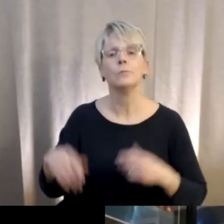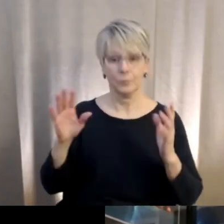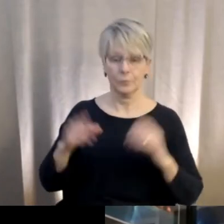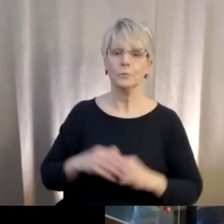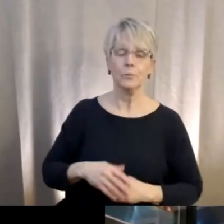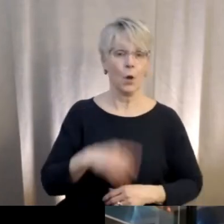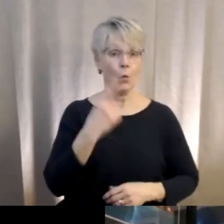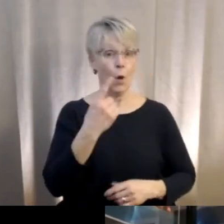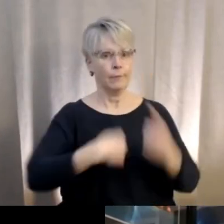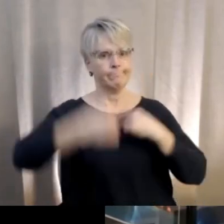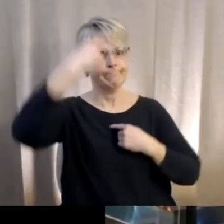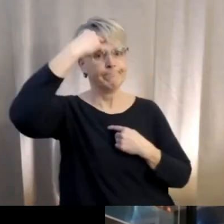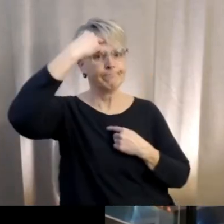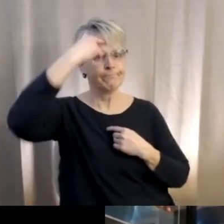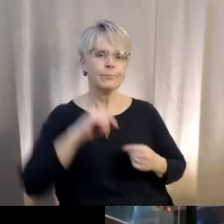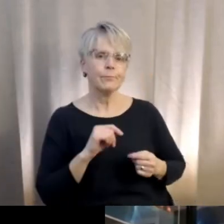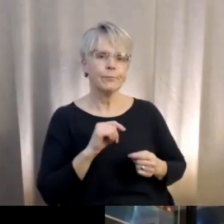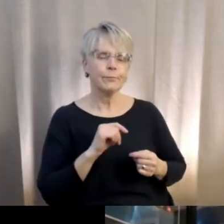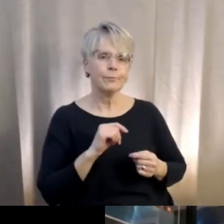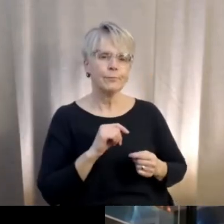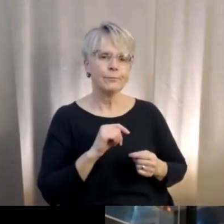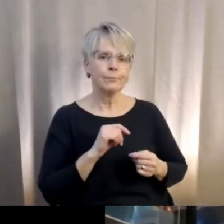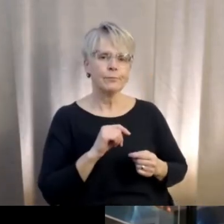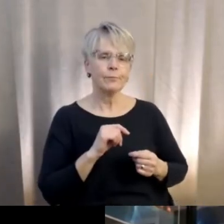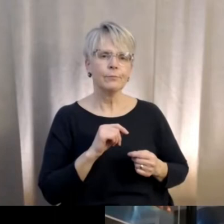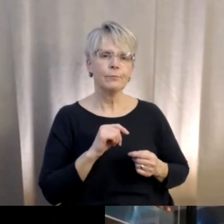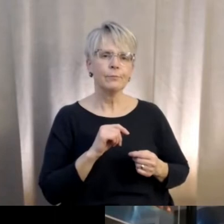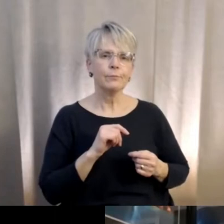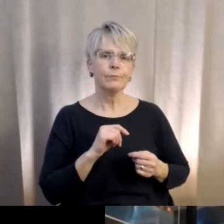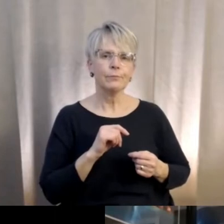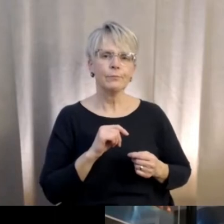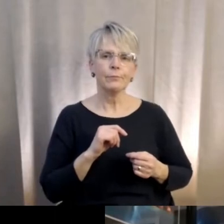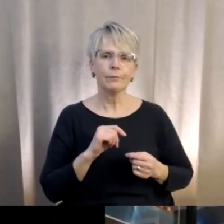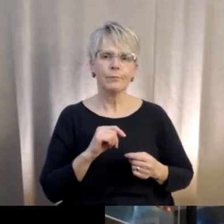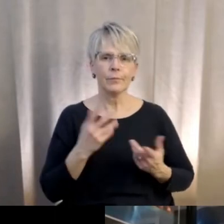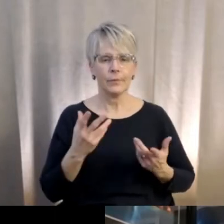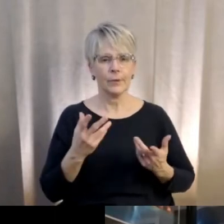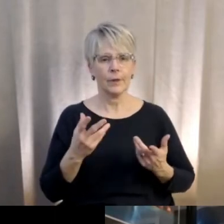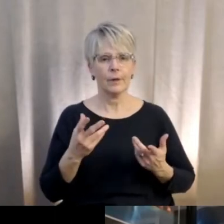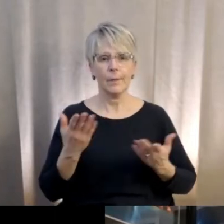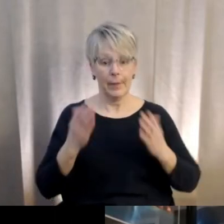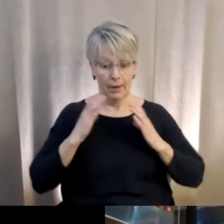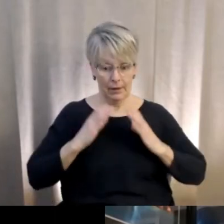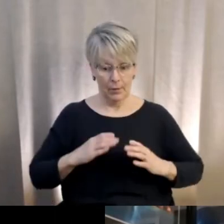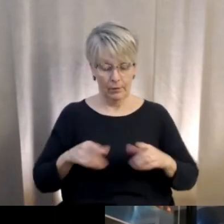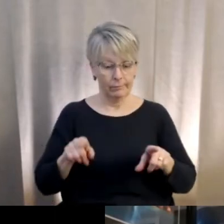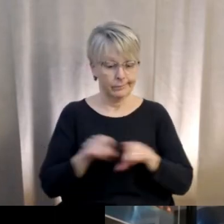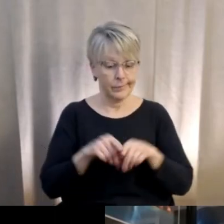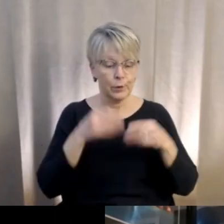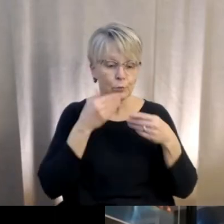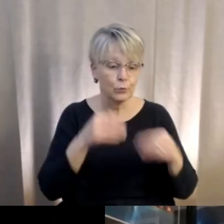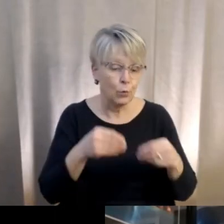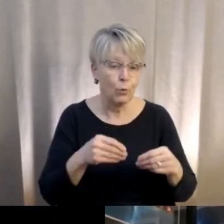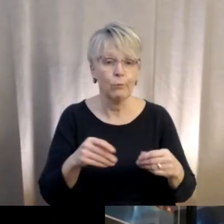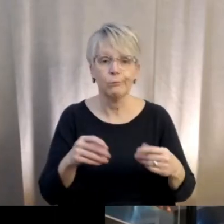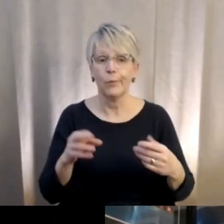the thing that comes to mind is like being another customer of the same store or being in the same